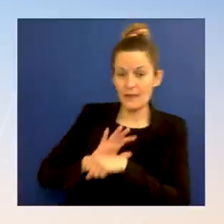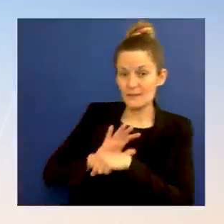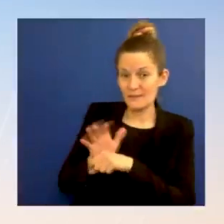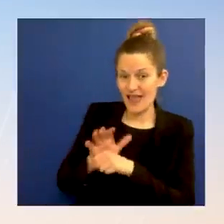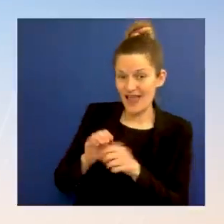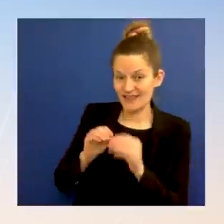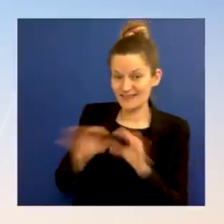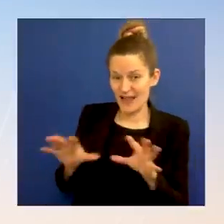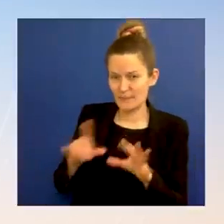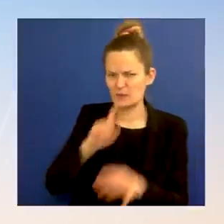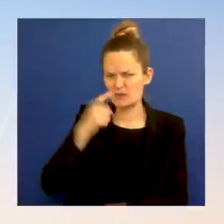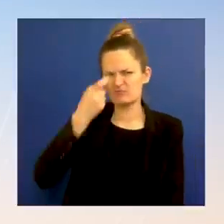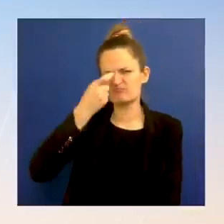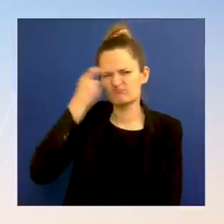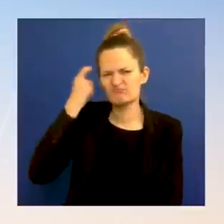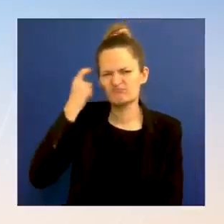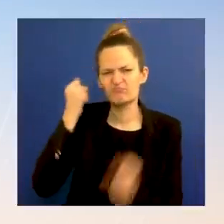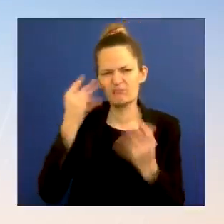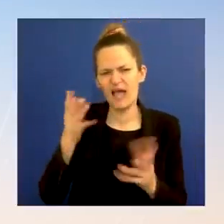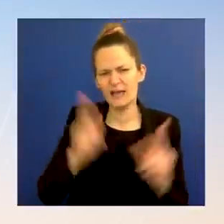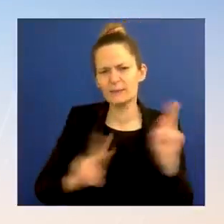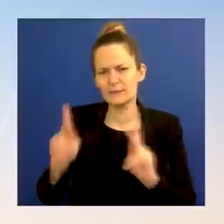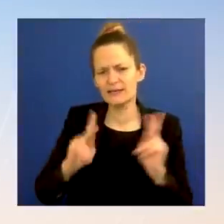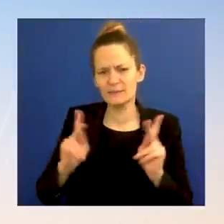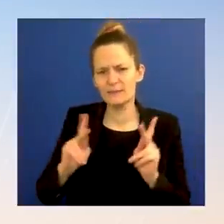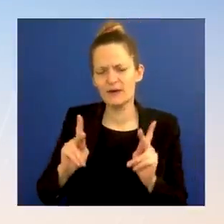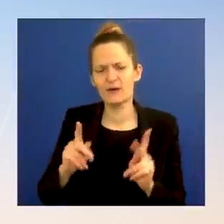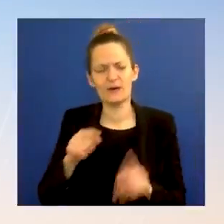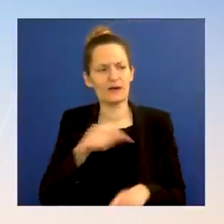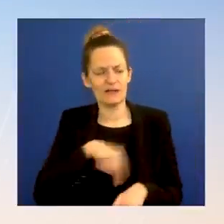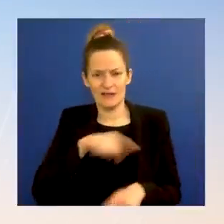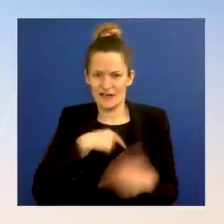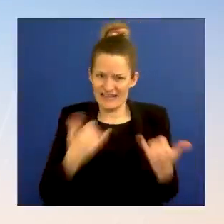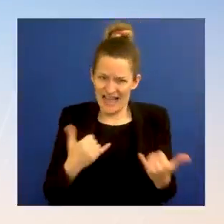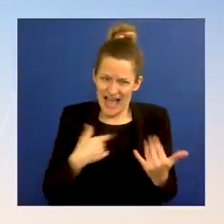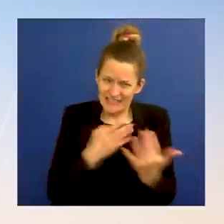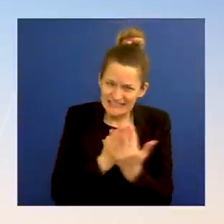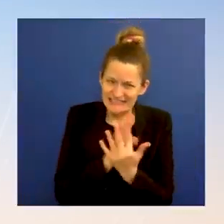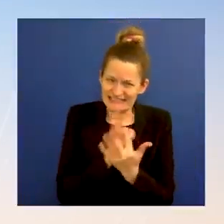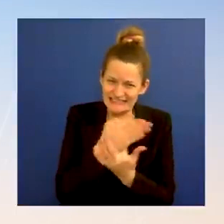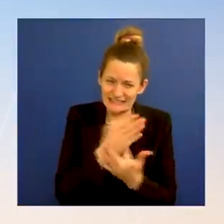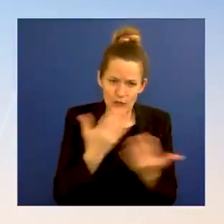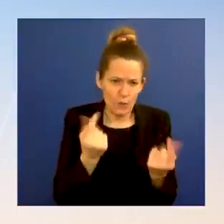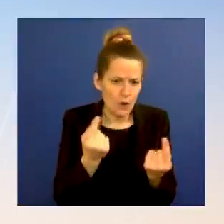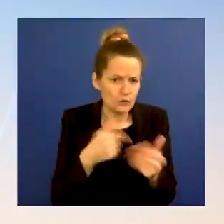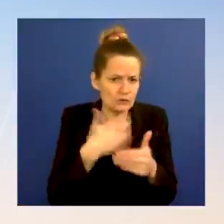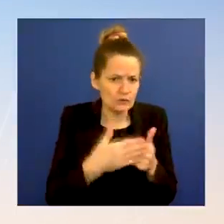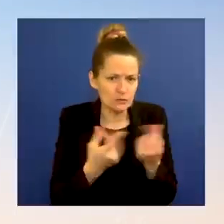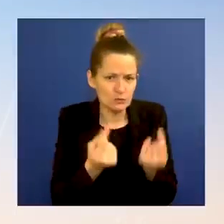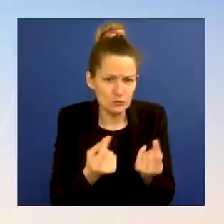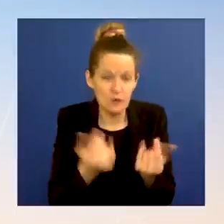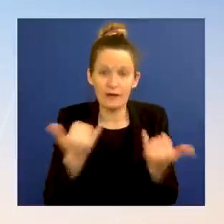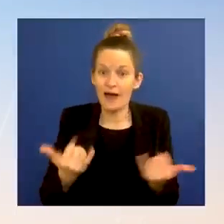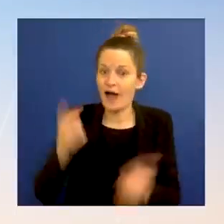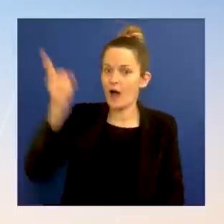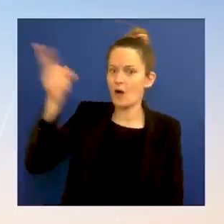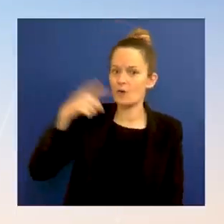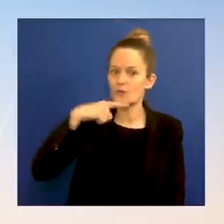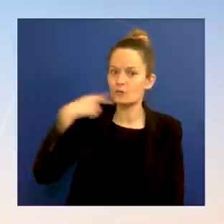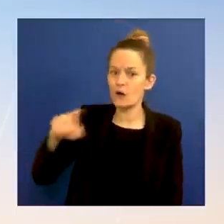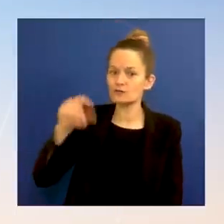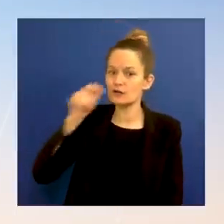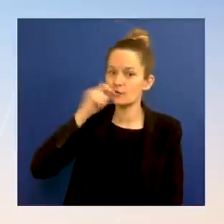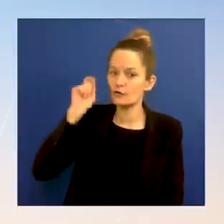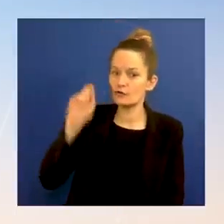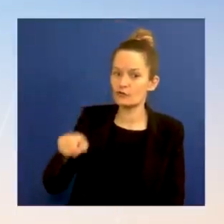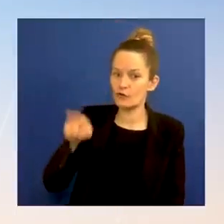then the tensions between Russia and Ukraine are going to add to that uncertainty as well. As you described the strength in the economy, if there were a policy